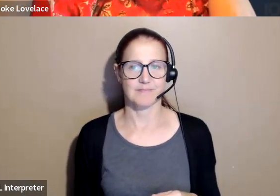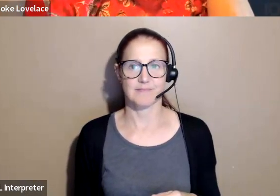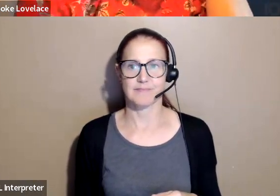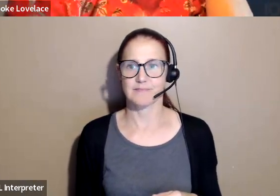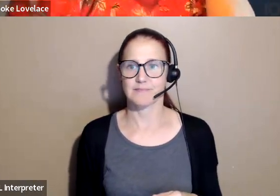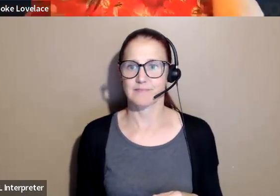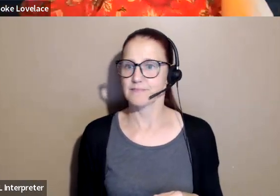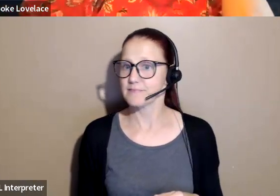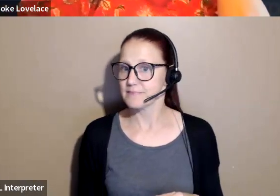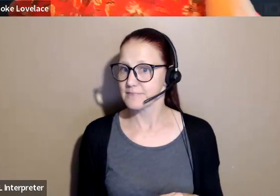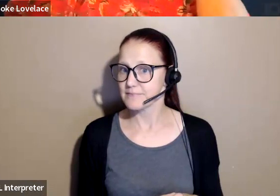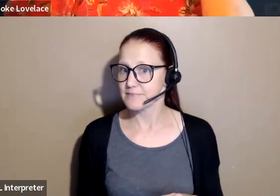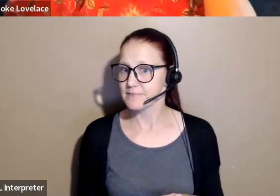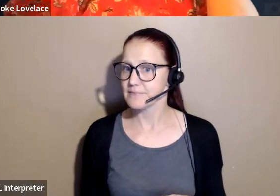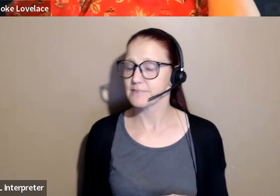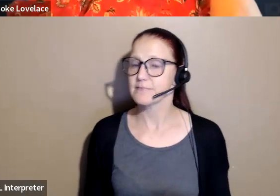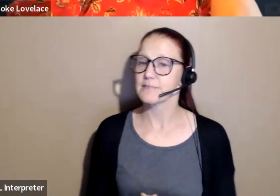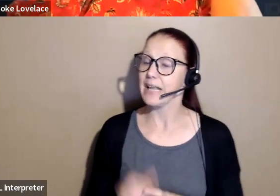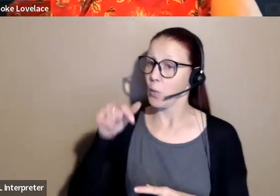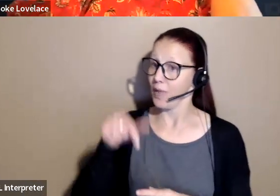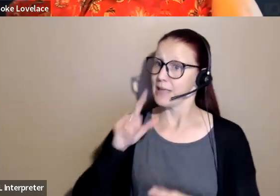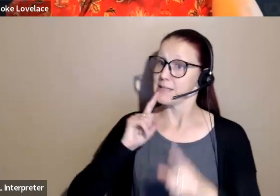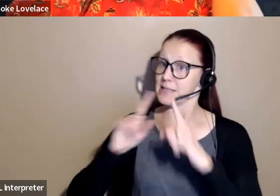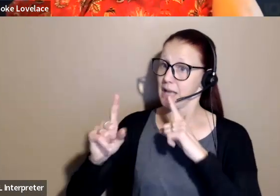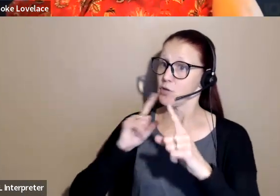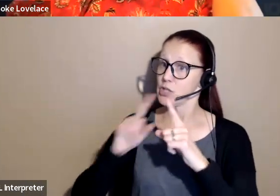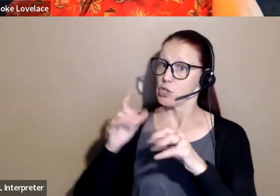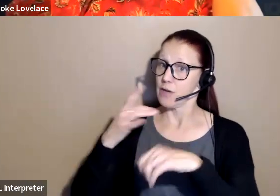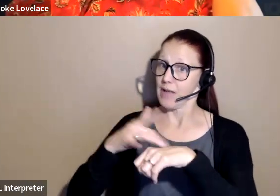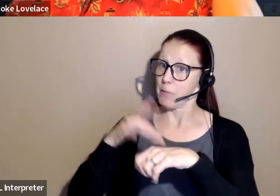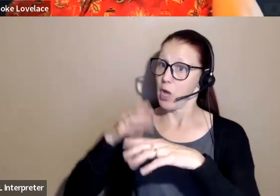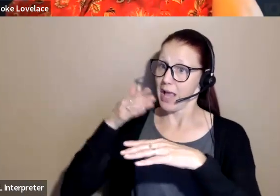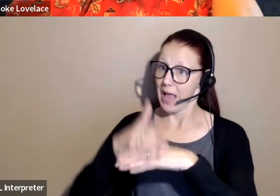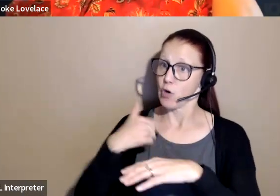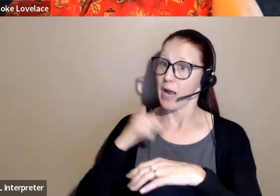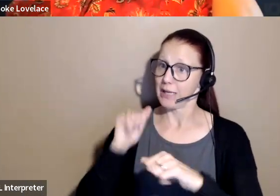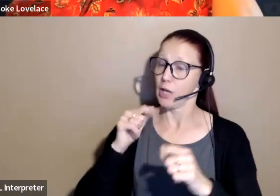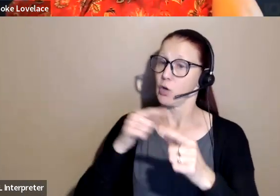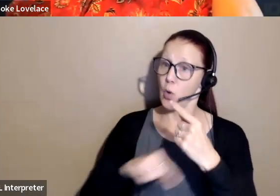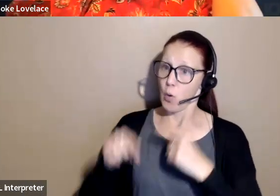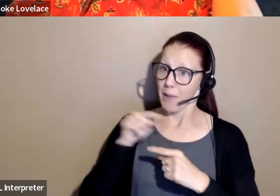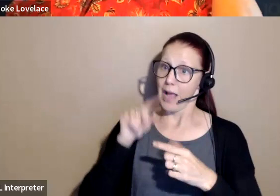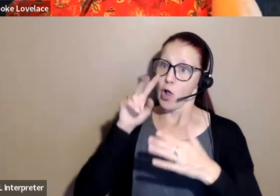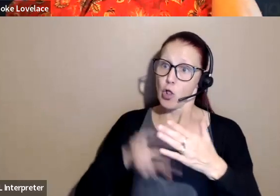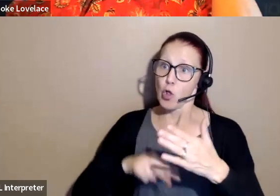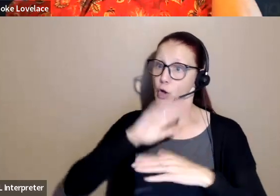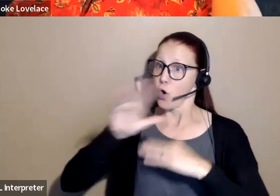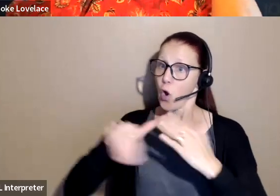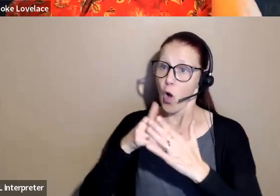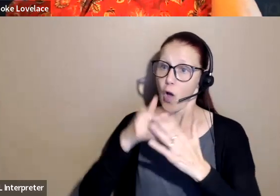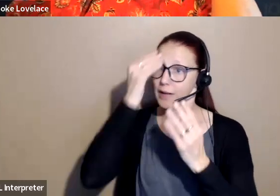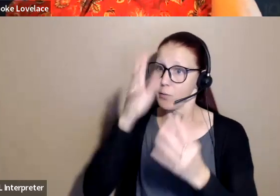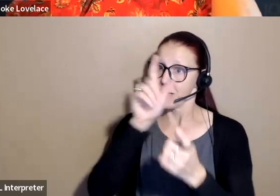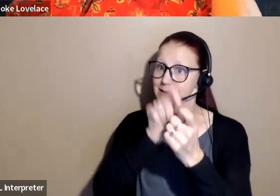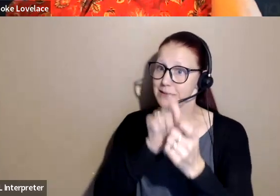I Will muted this conversation be available afterwards that I can go back and look at all these details?